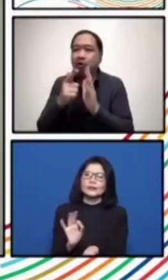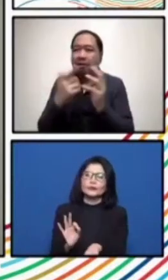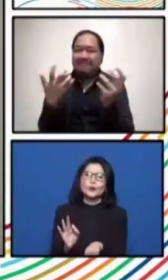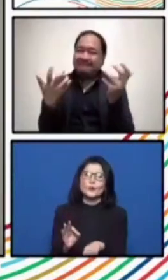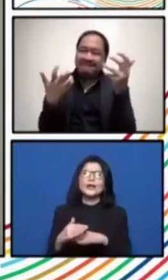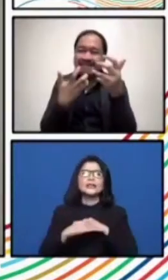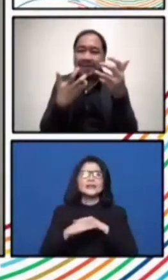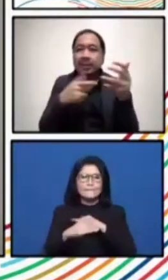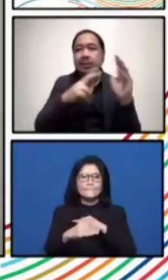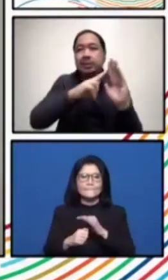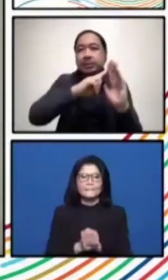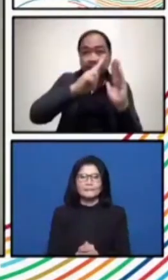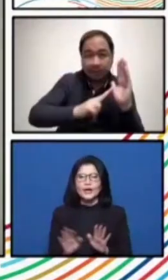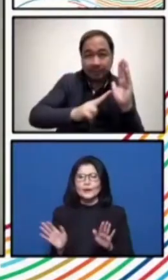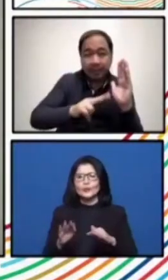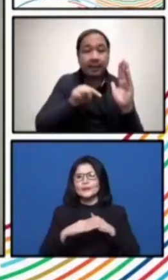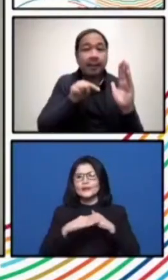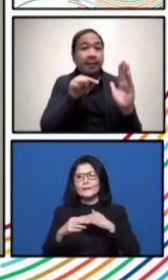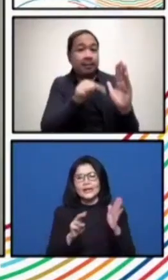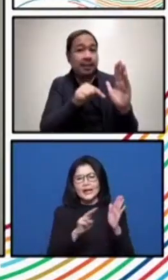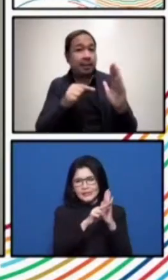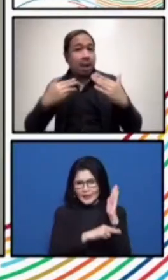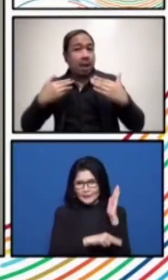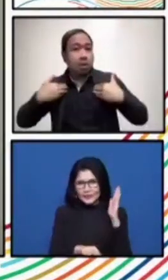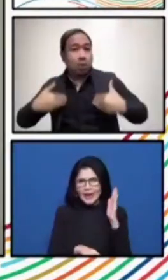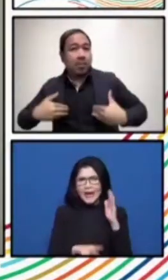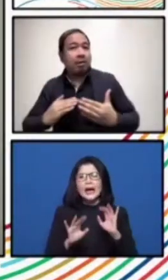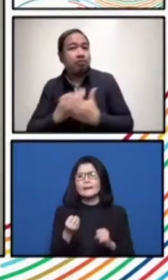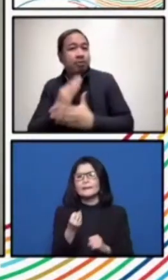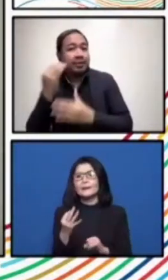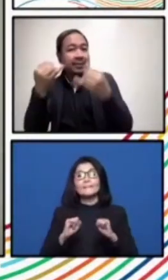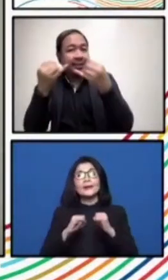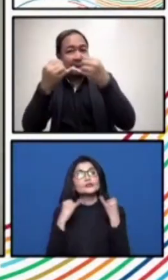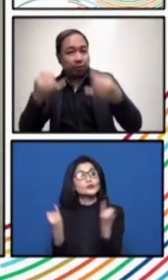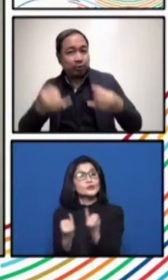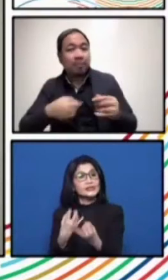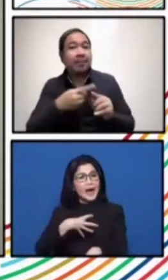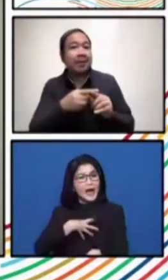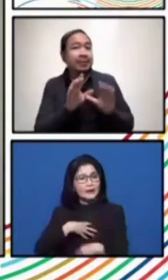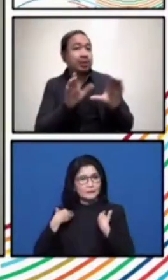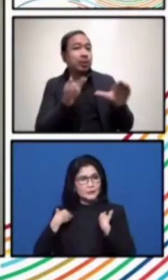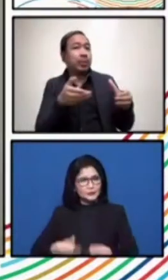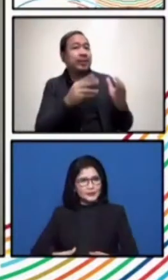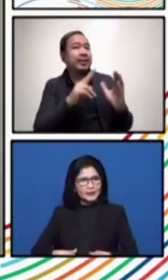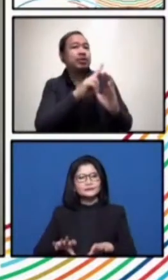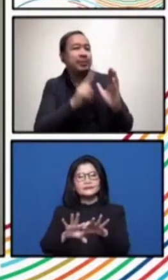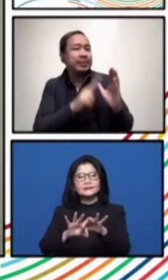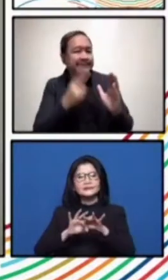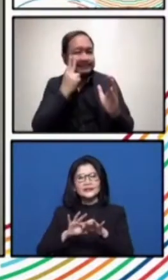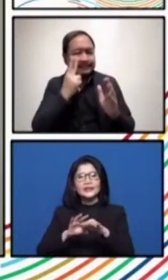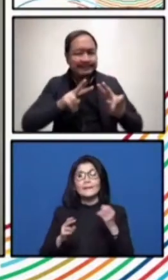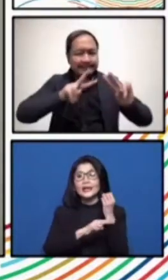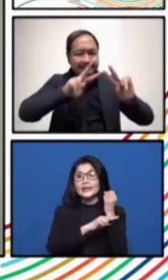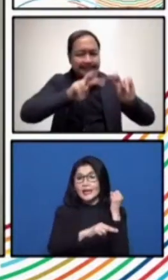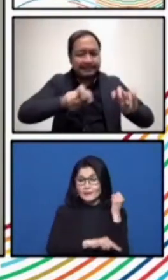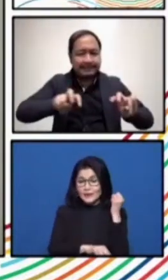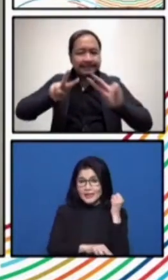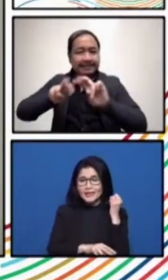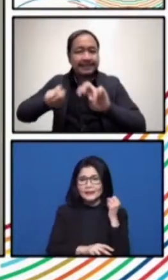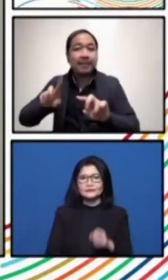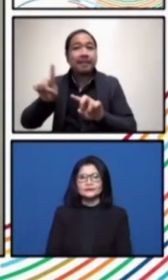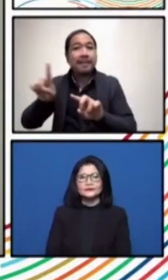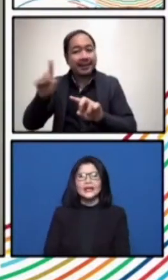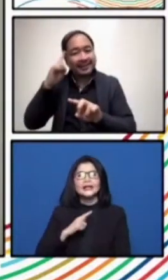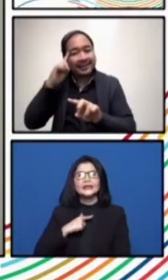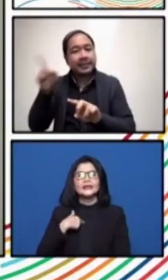of us as a human rights institution and as the RPD committee but it can be contested with public officials so I think that